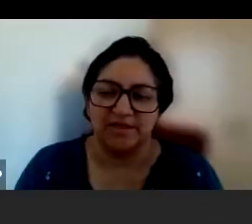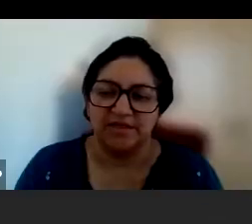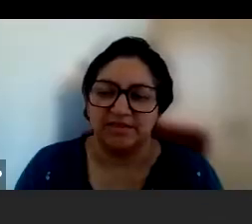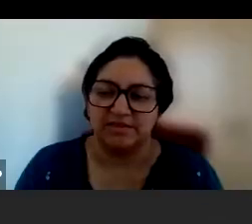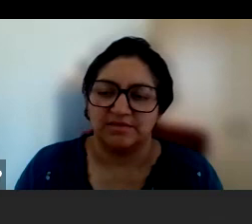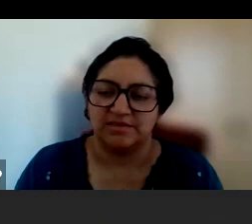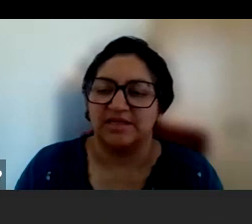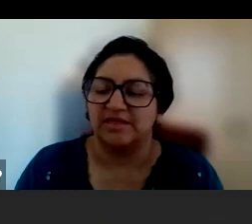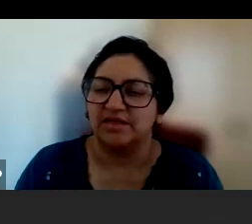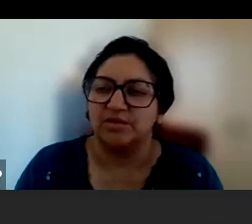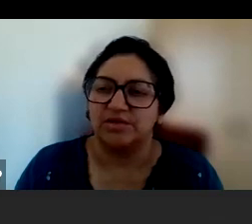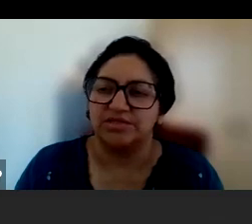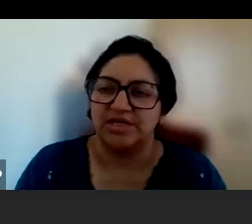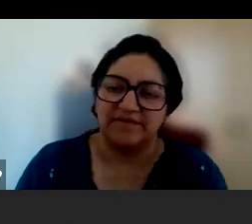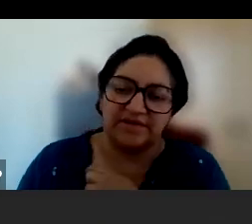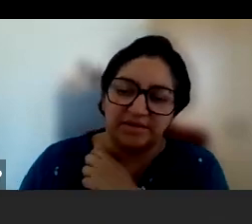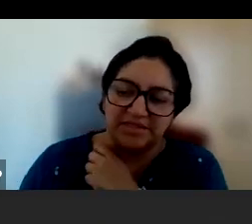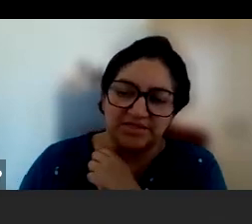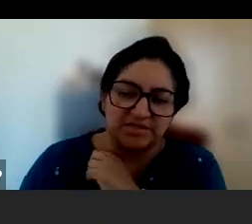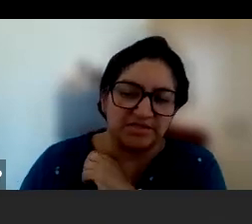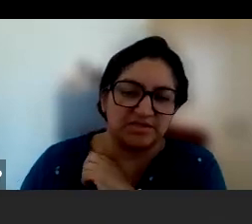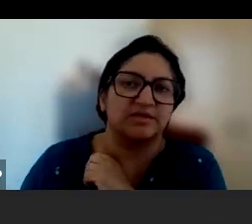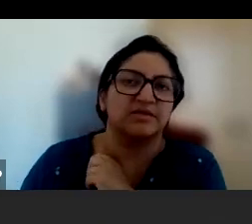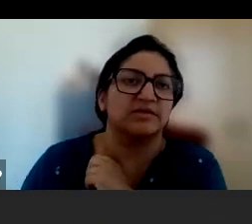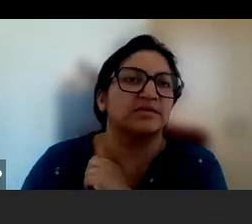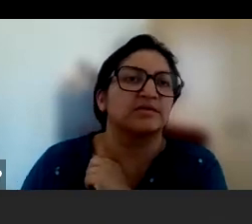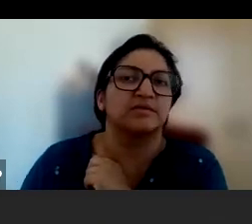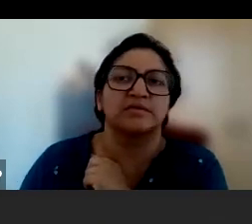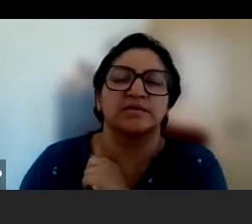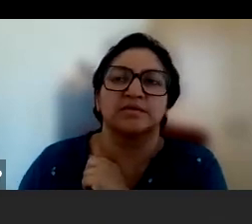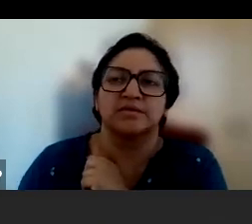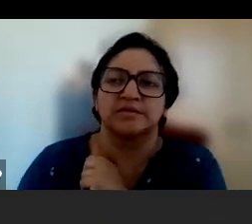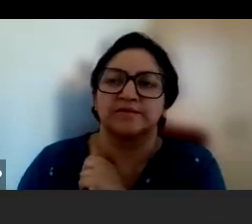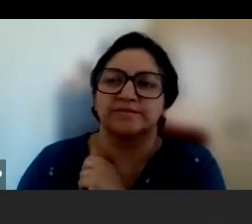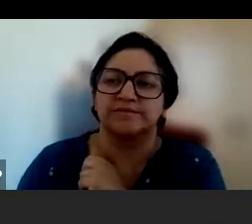you. Tanya, Laura, do you have any questions?